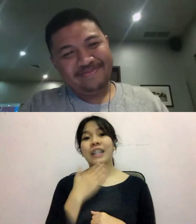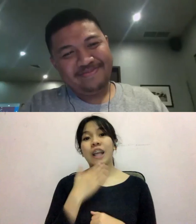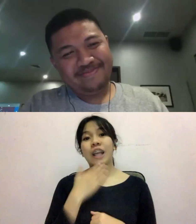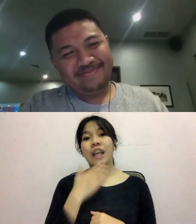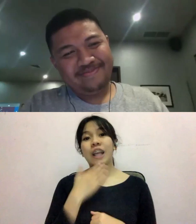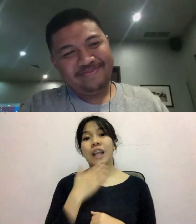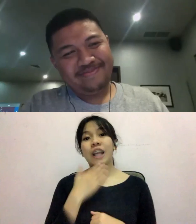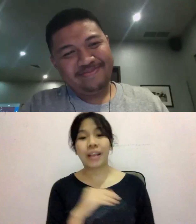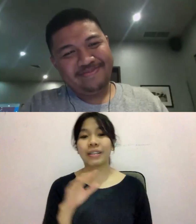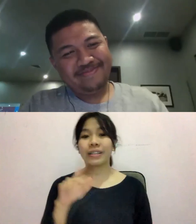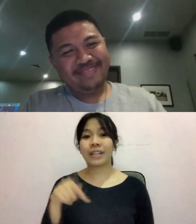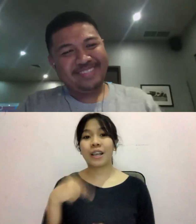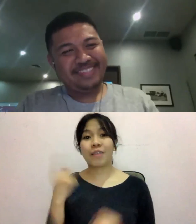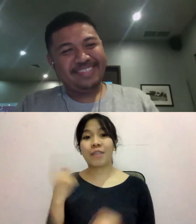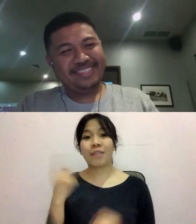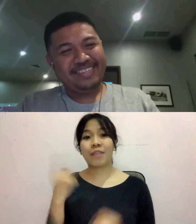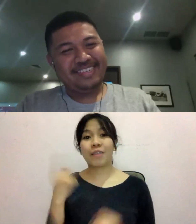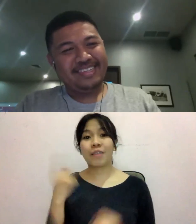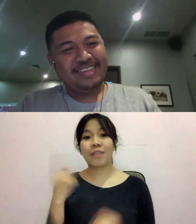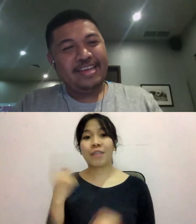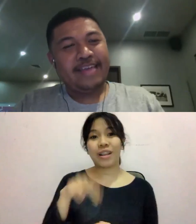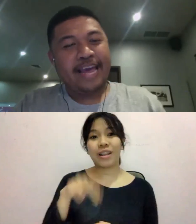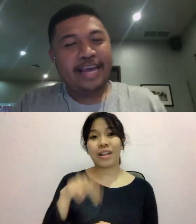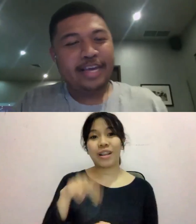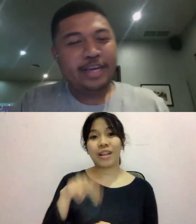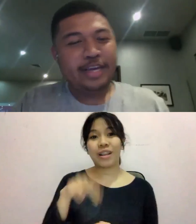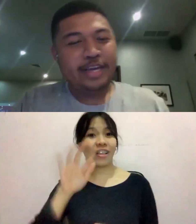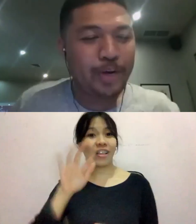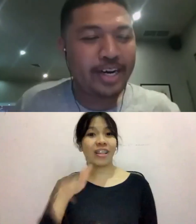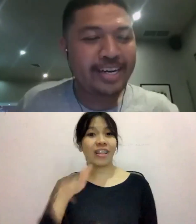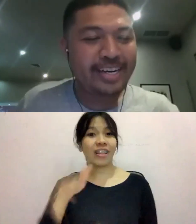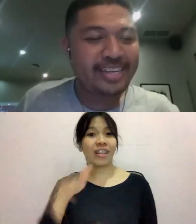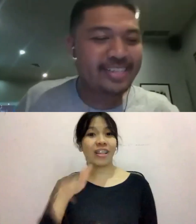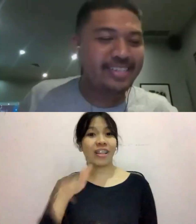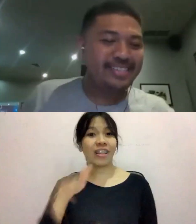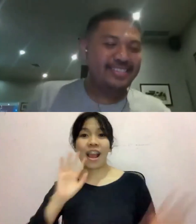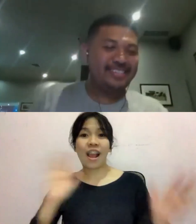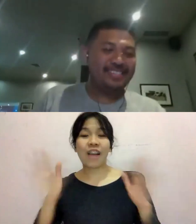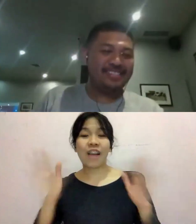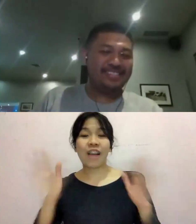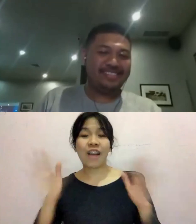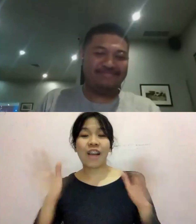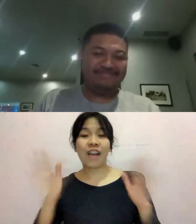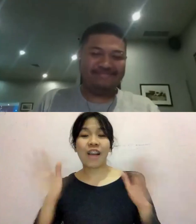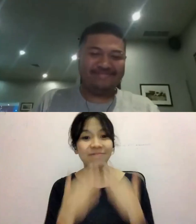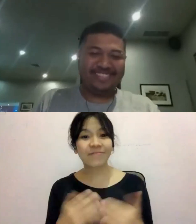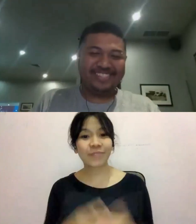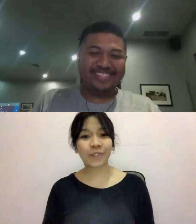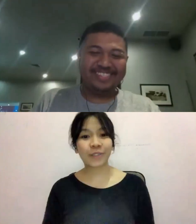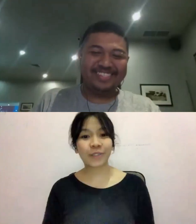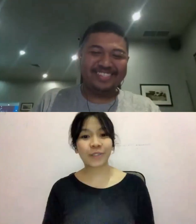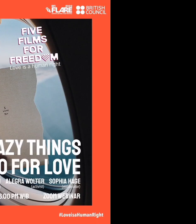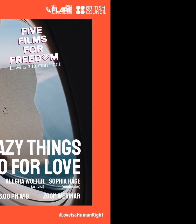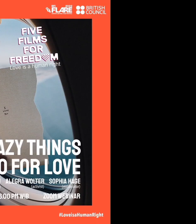Freedom 2022. Thank you, everyone. Thank you, everyone. Thank you.